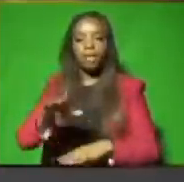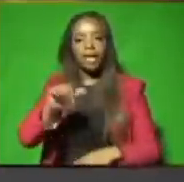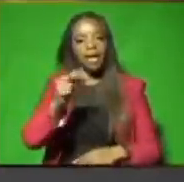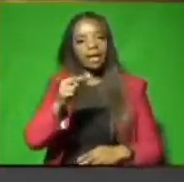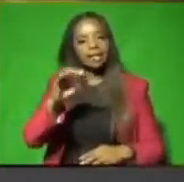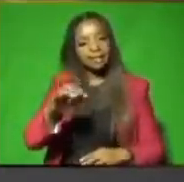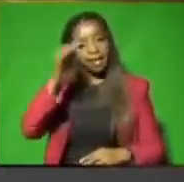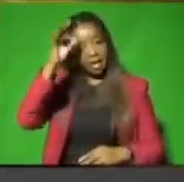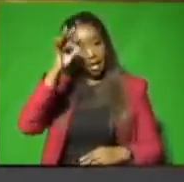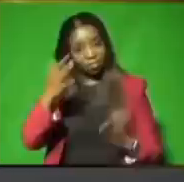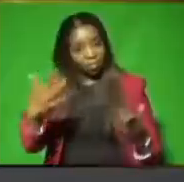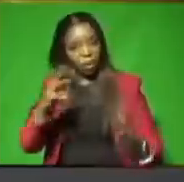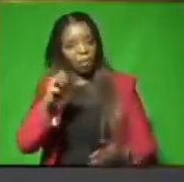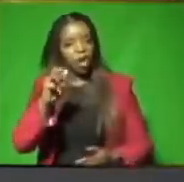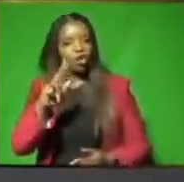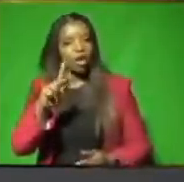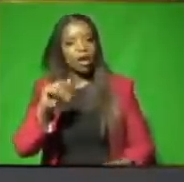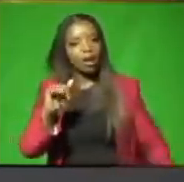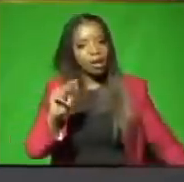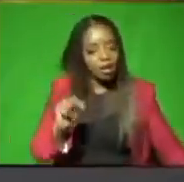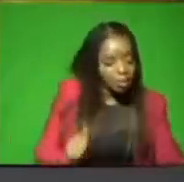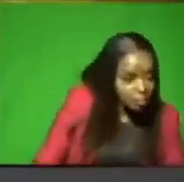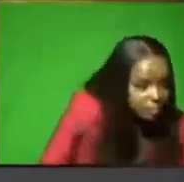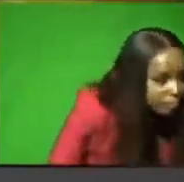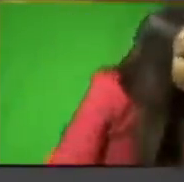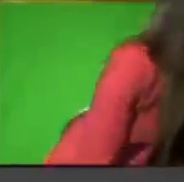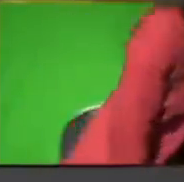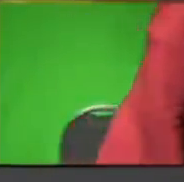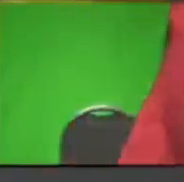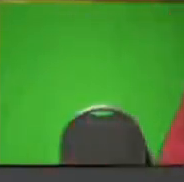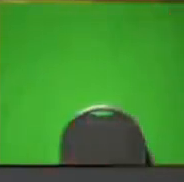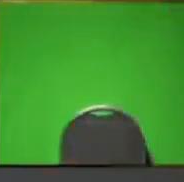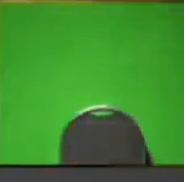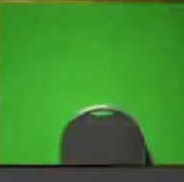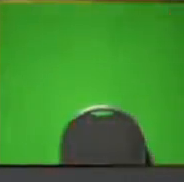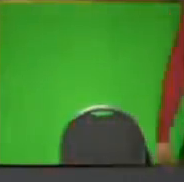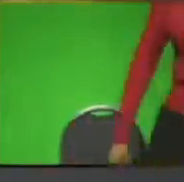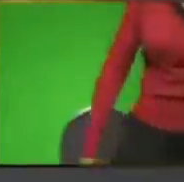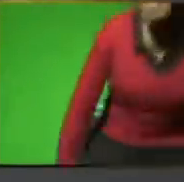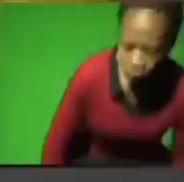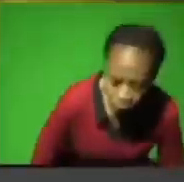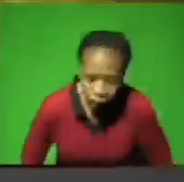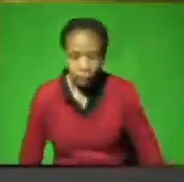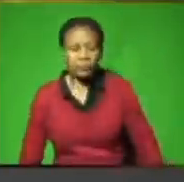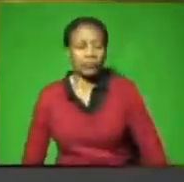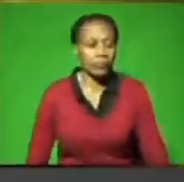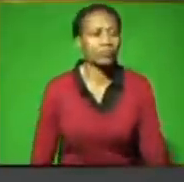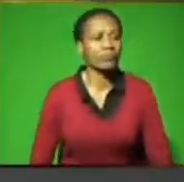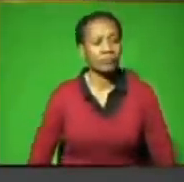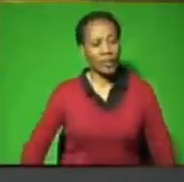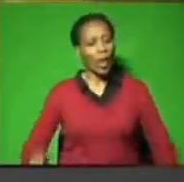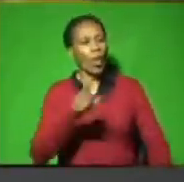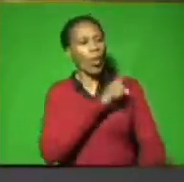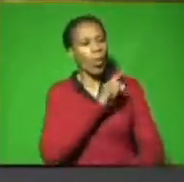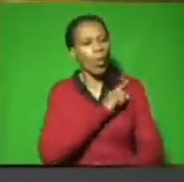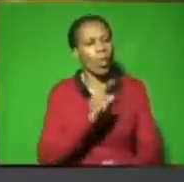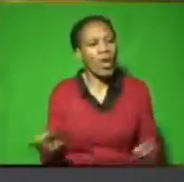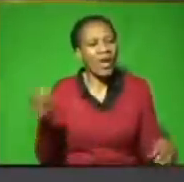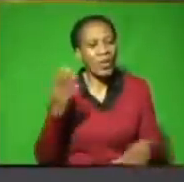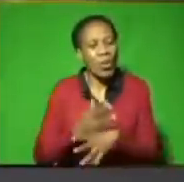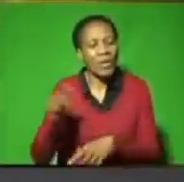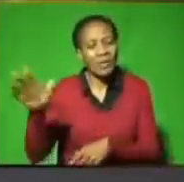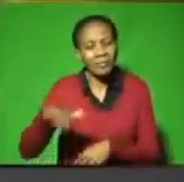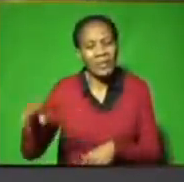Marikana. If you formed the union for these workers, why is the conditions remaining the way they